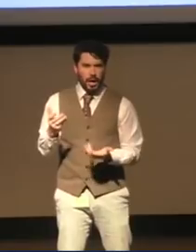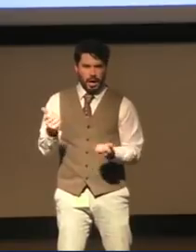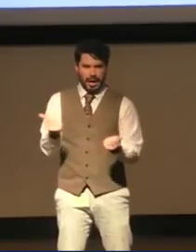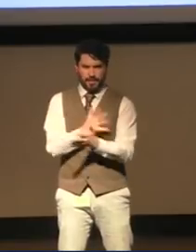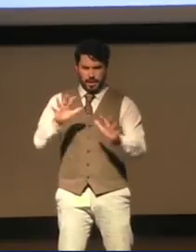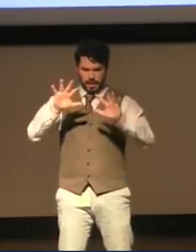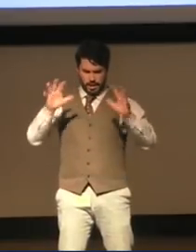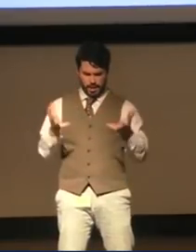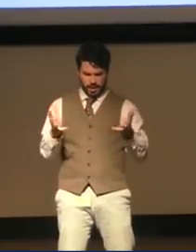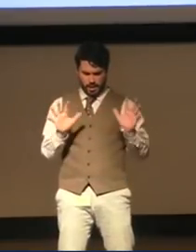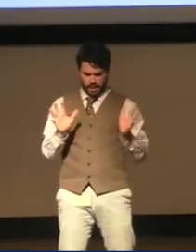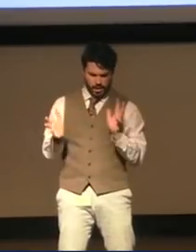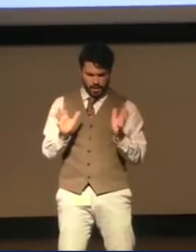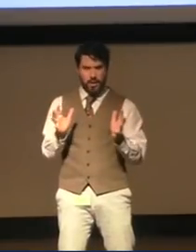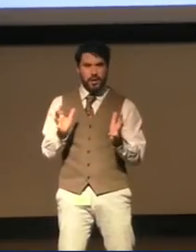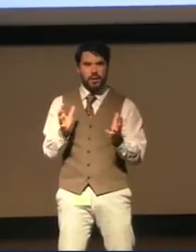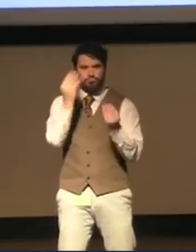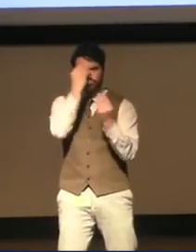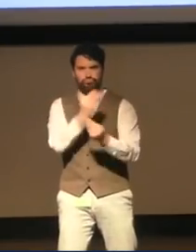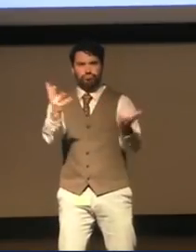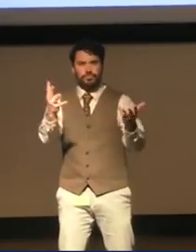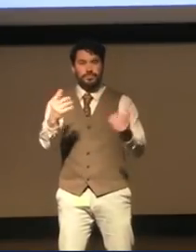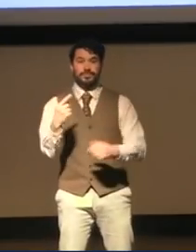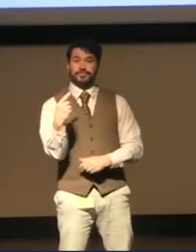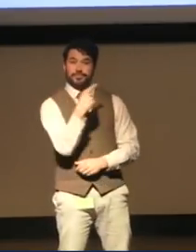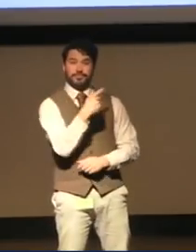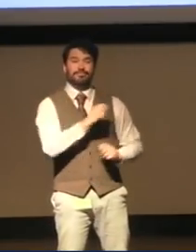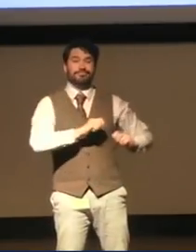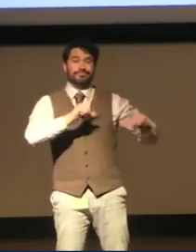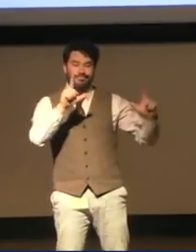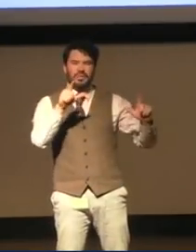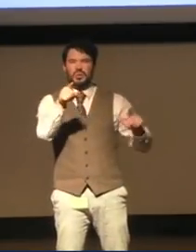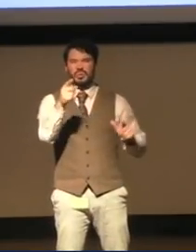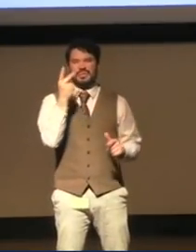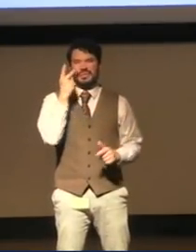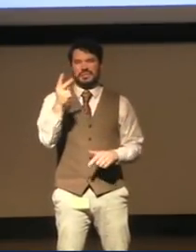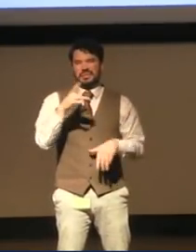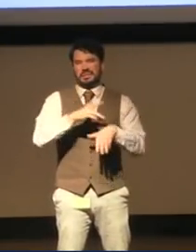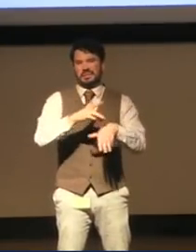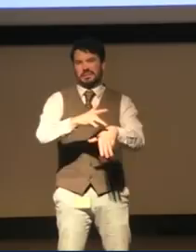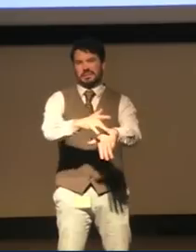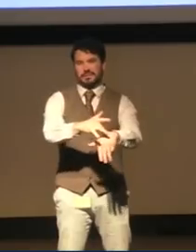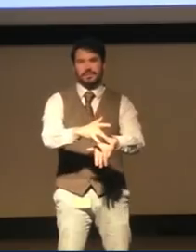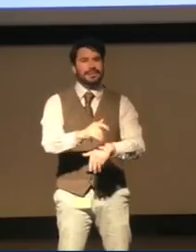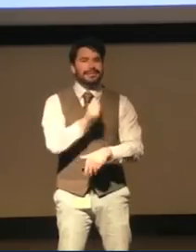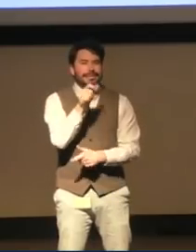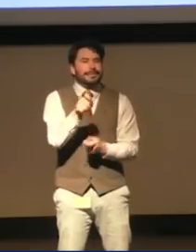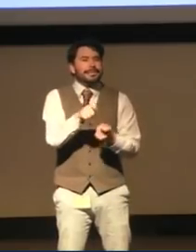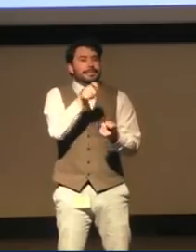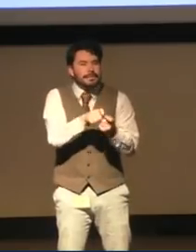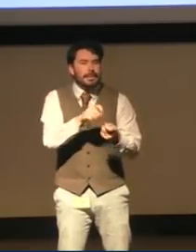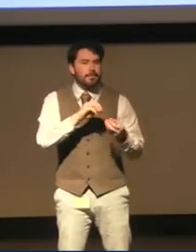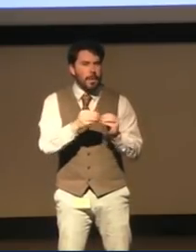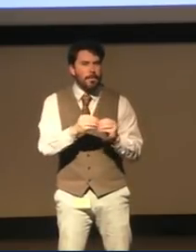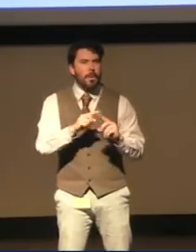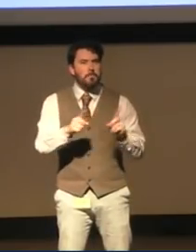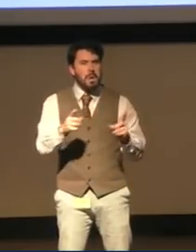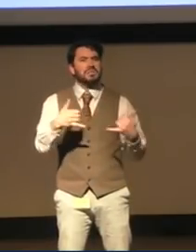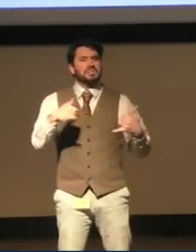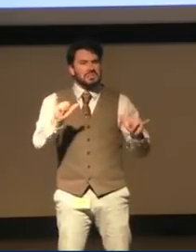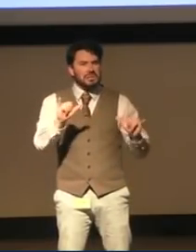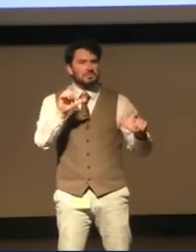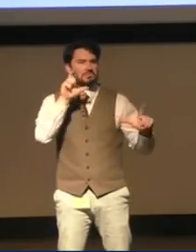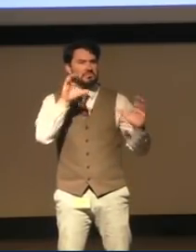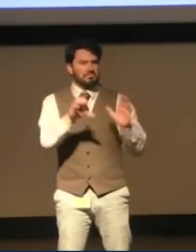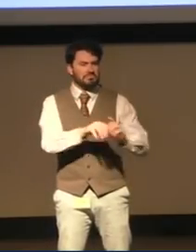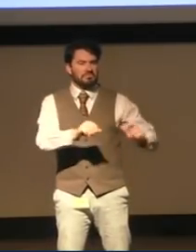slides before, not the exact same slides. These are different data, but the same structure. So you can see the United States, again, still leads the